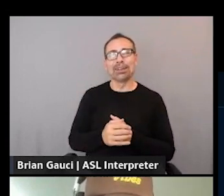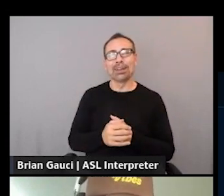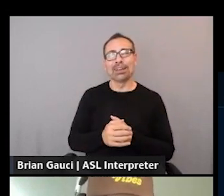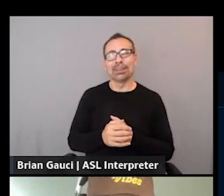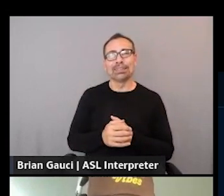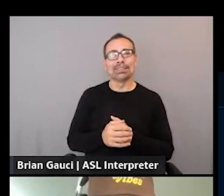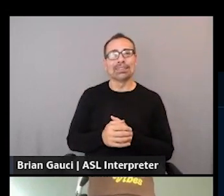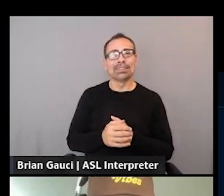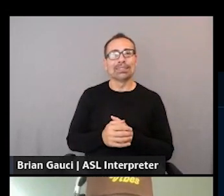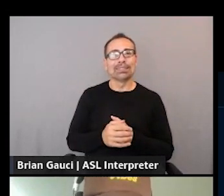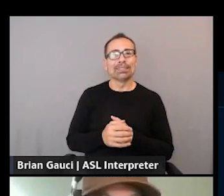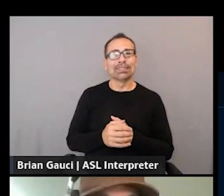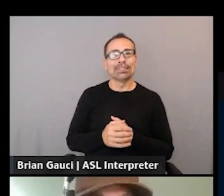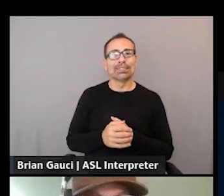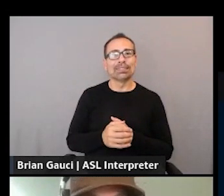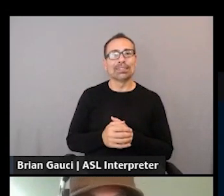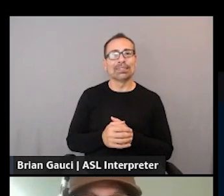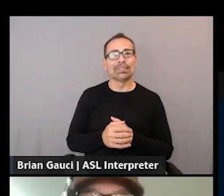right.